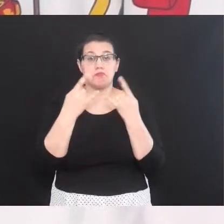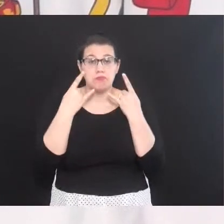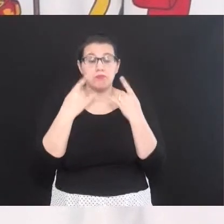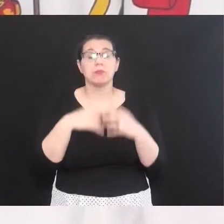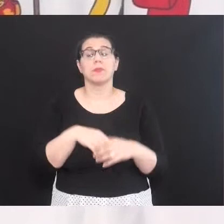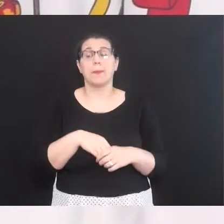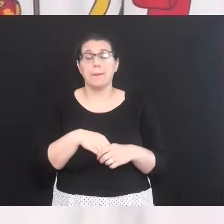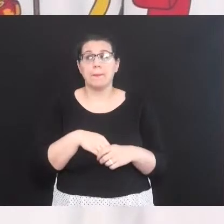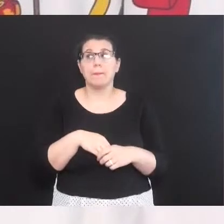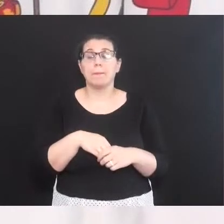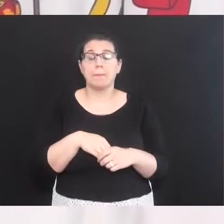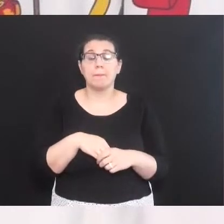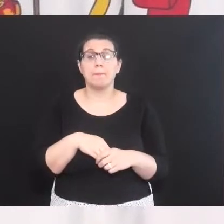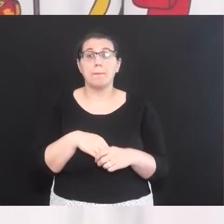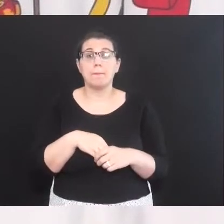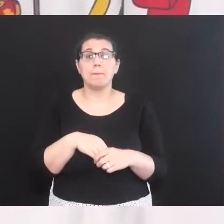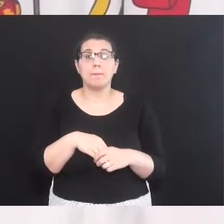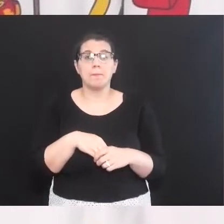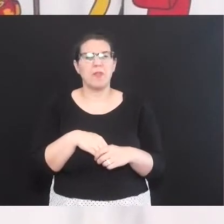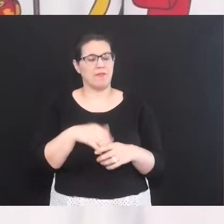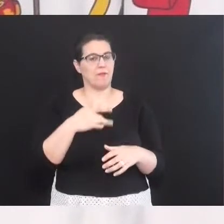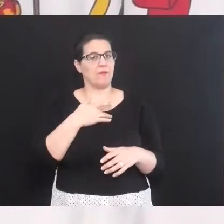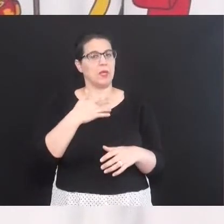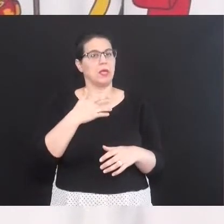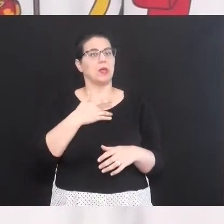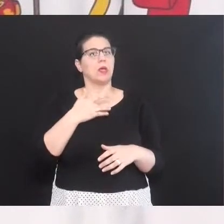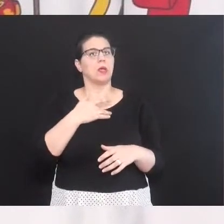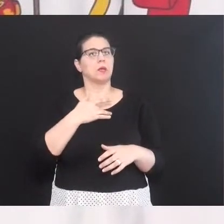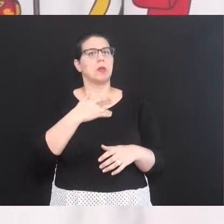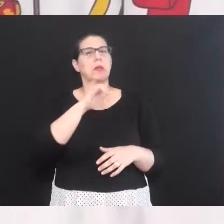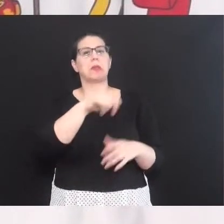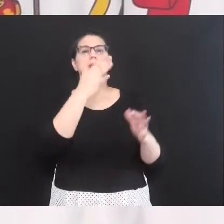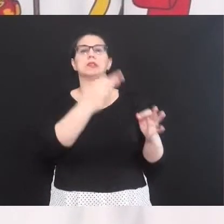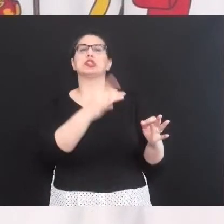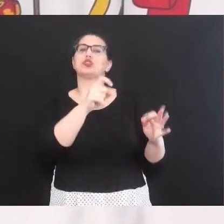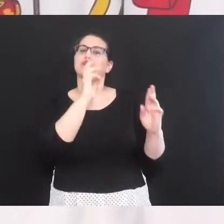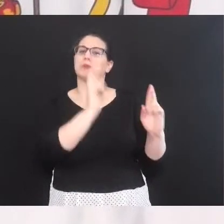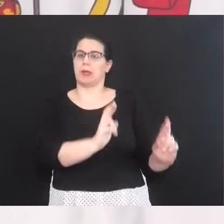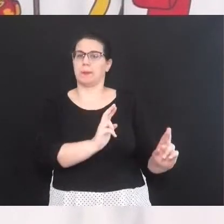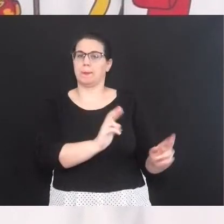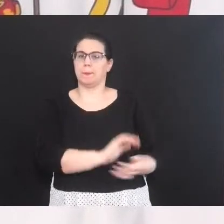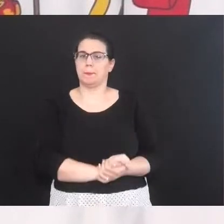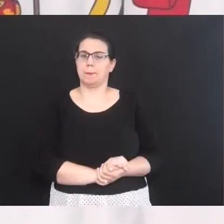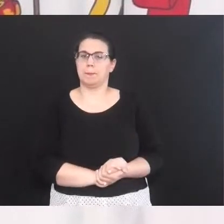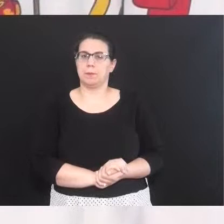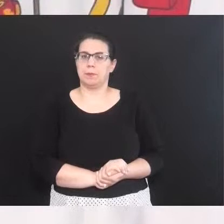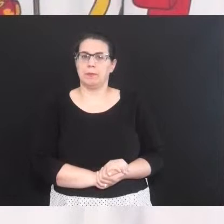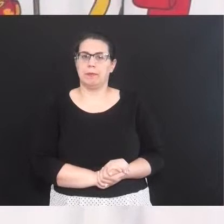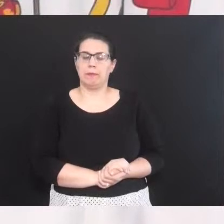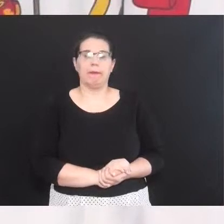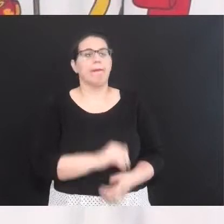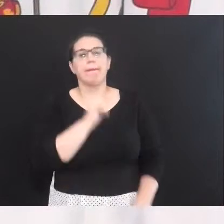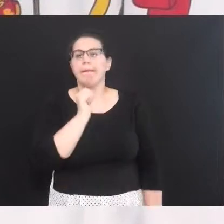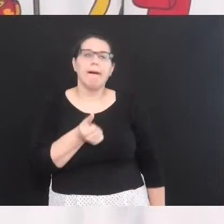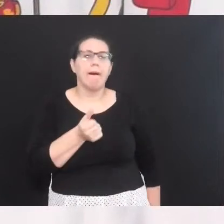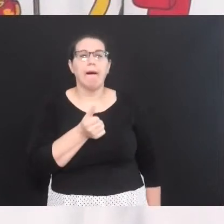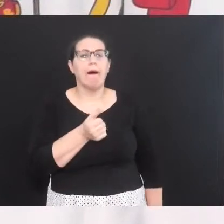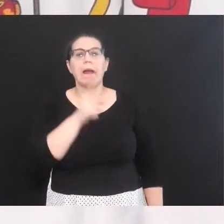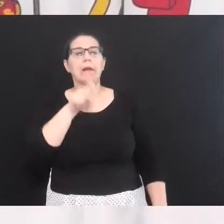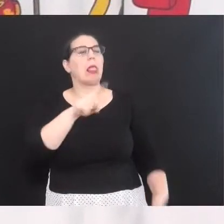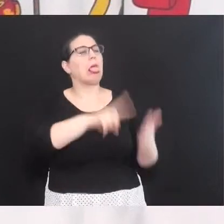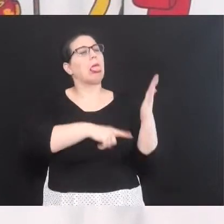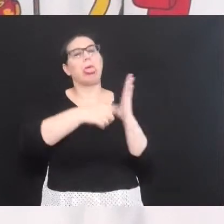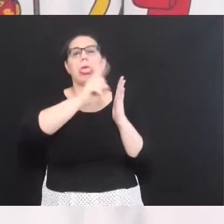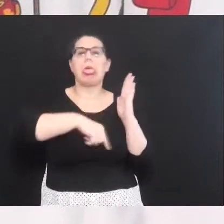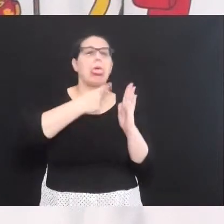I think, again, we need to be respectful of that decision. We don't need to be standing back, throwing rocks at